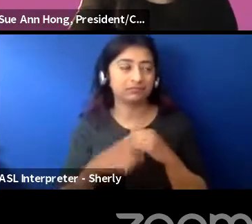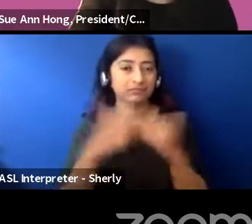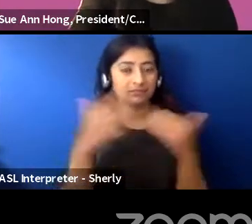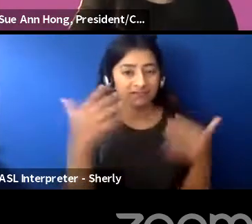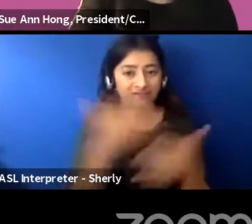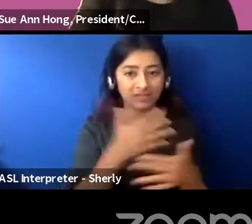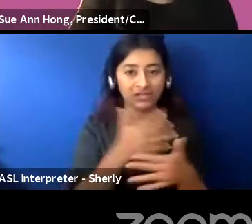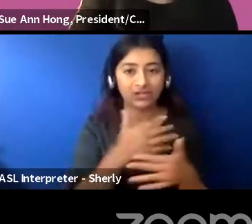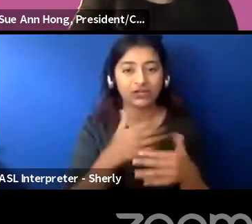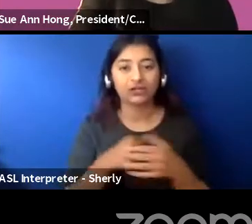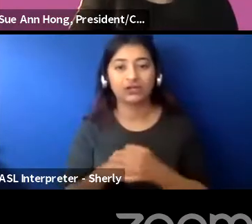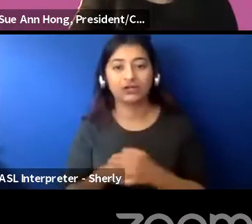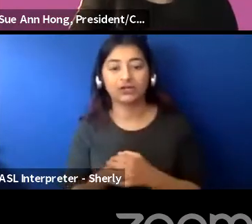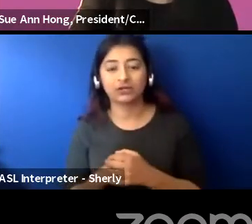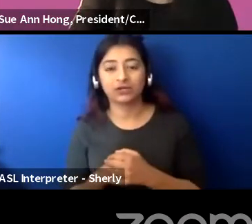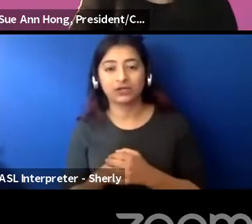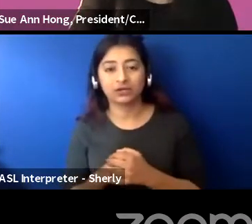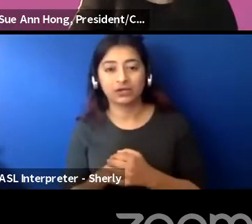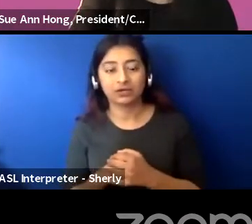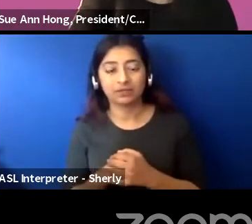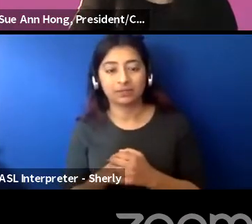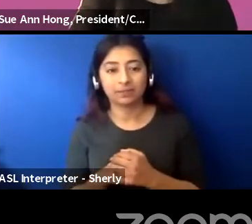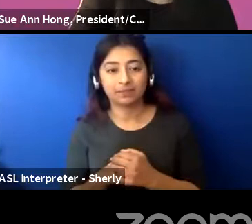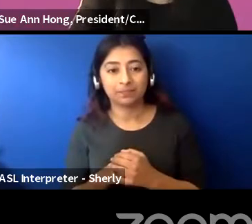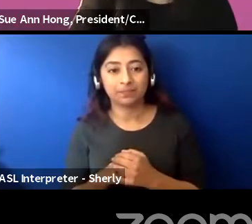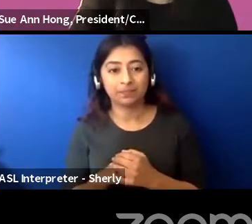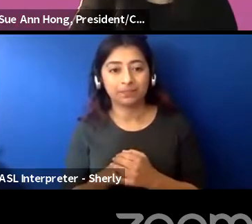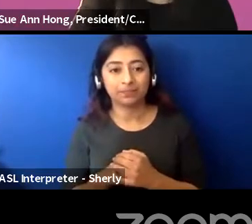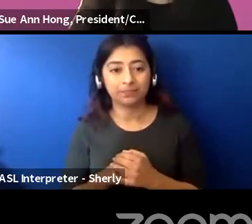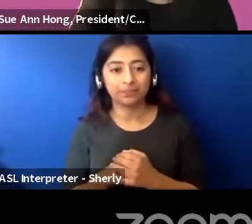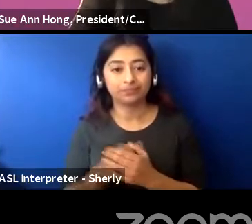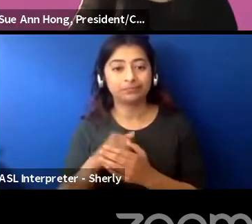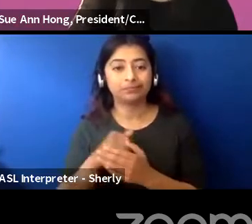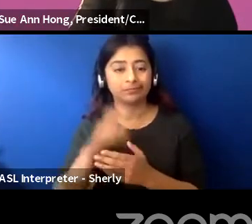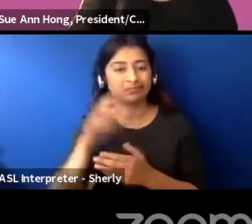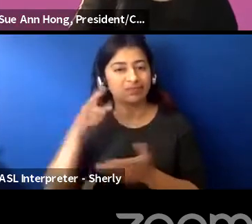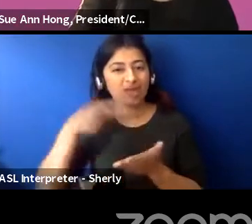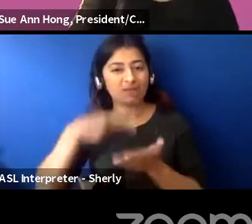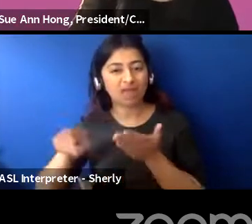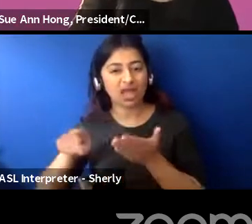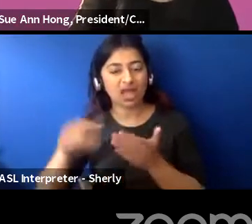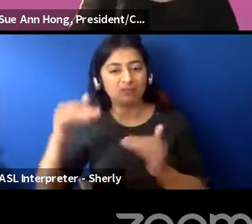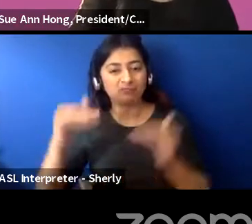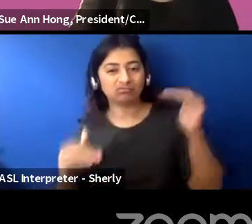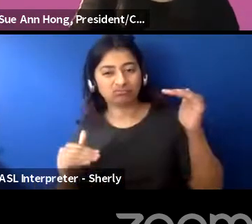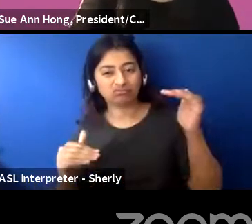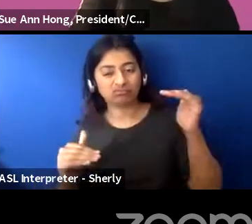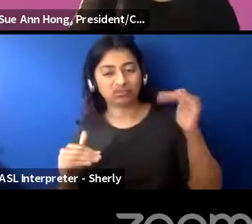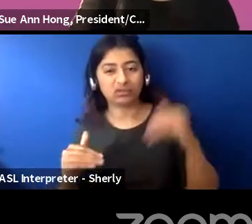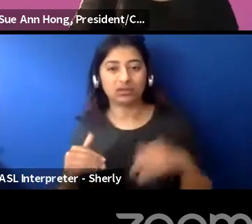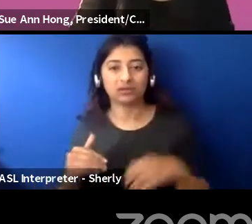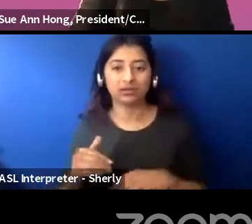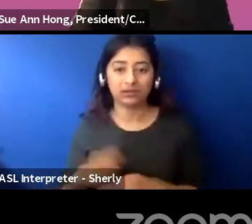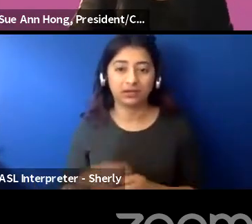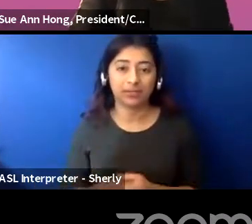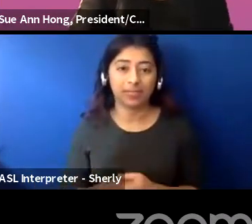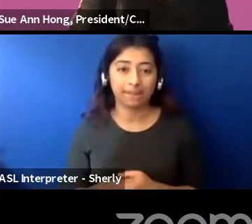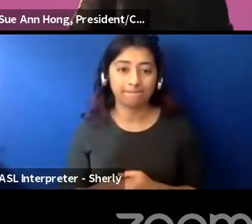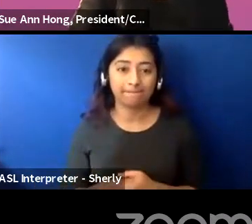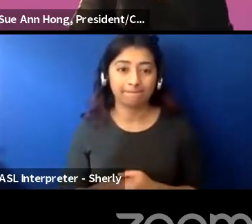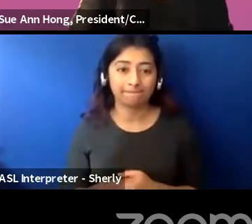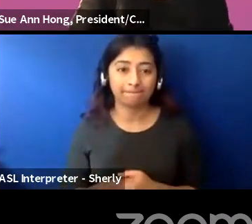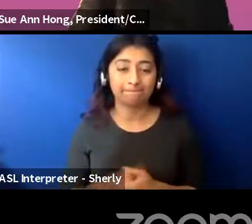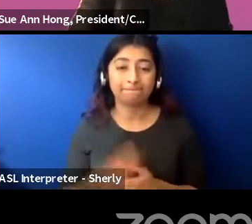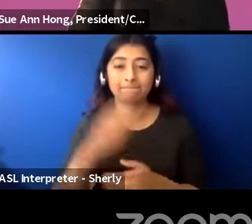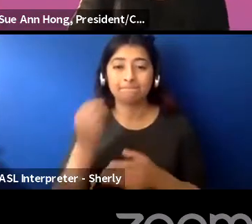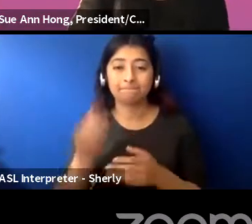to the lower pay gap, right? And in the overall community. And then you add